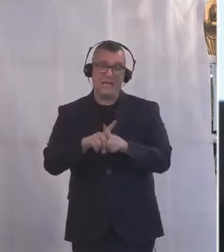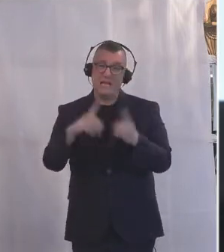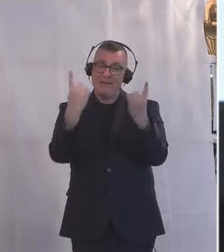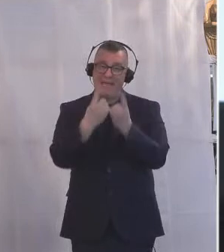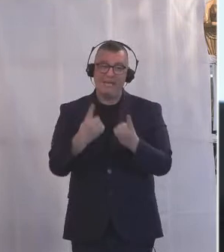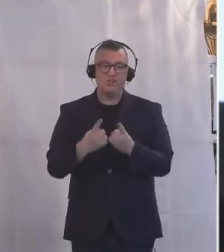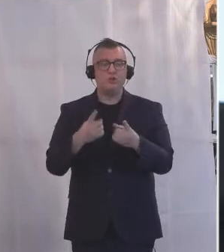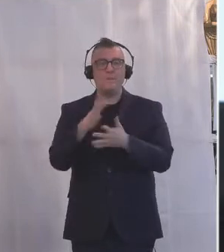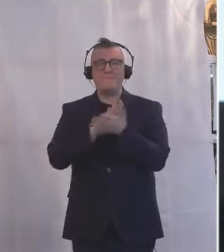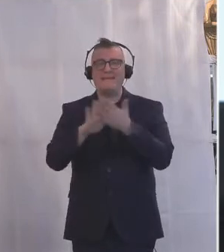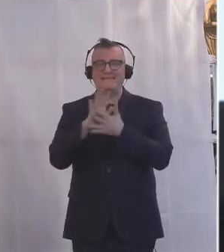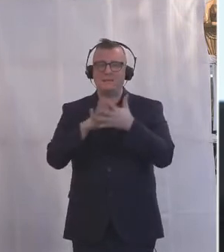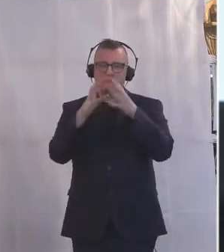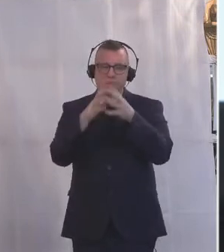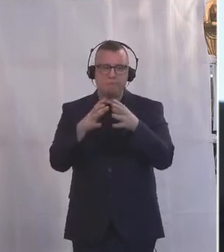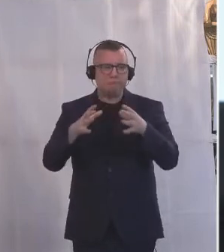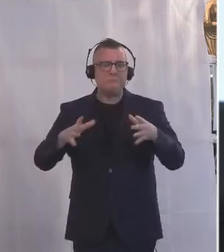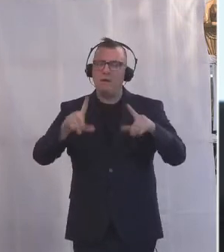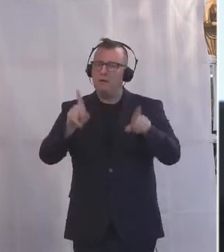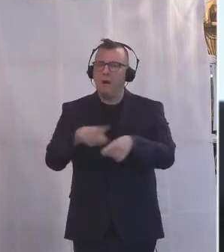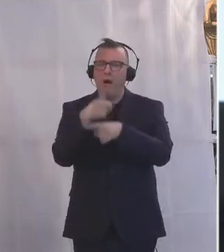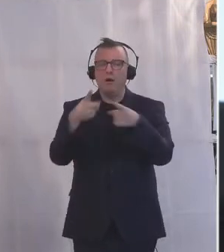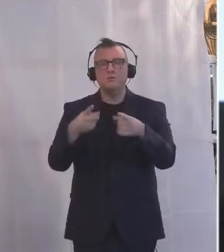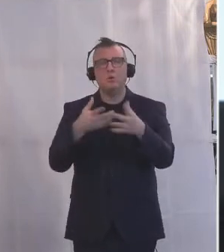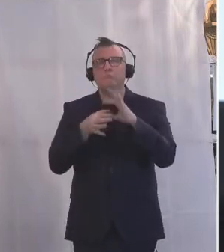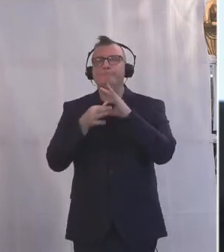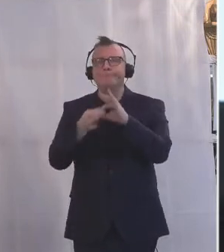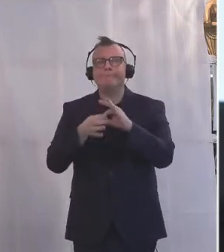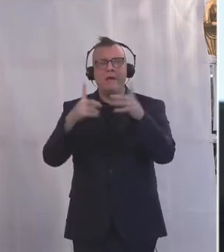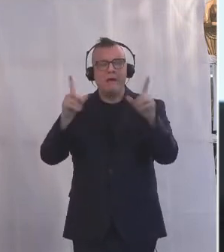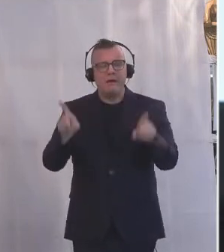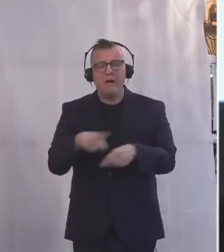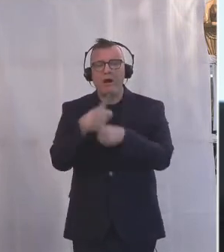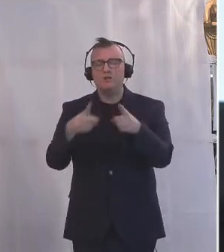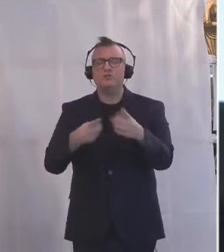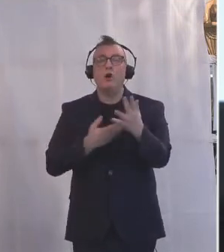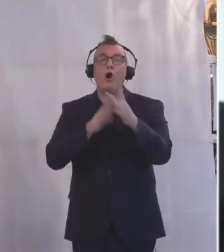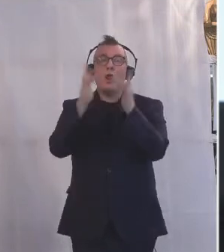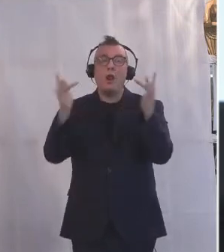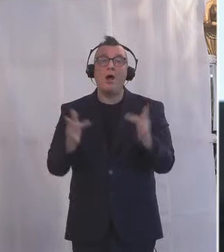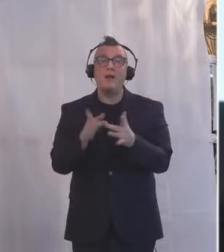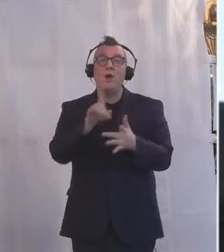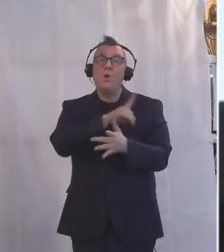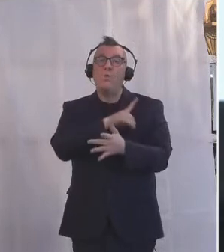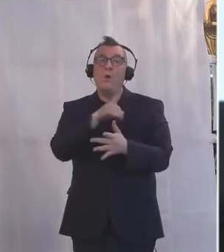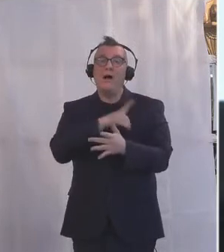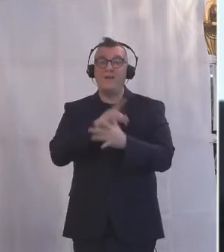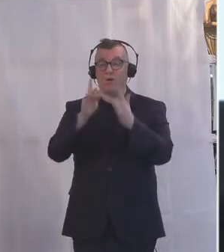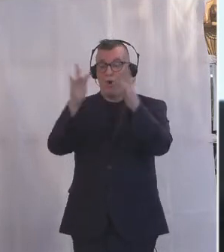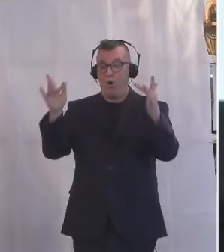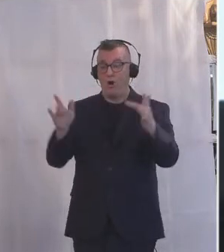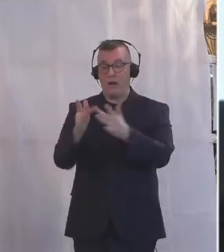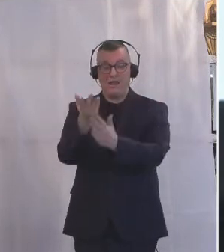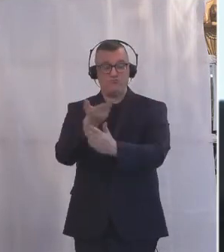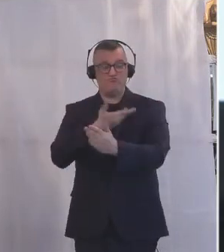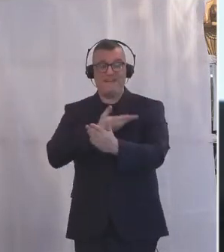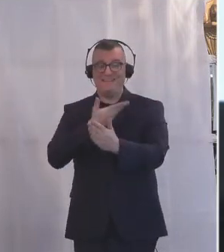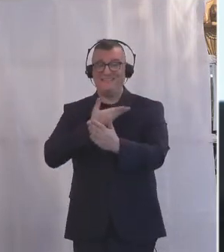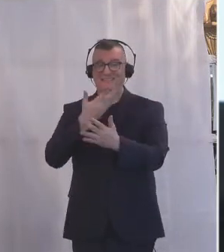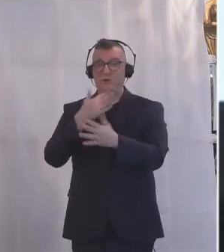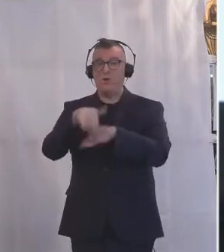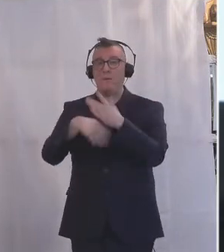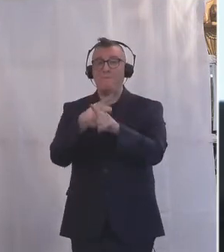grow participation and engagement through online methods, because they also can't then get the online rights that they need.